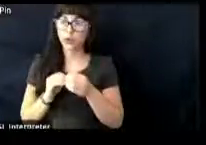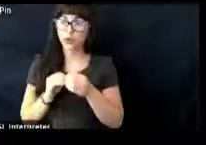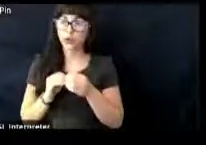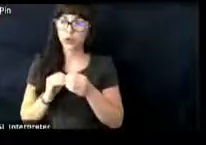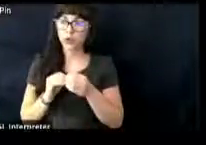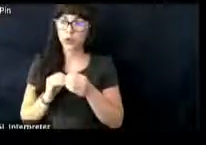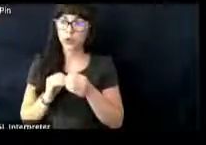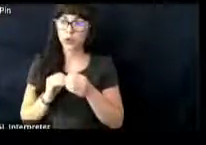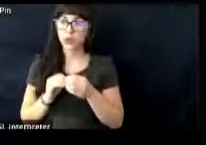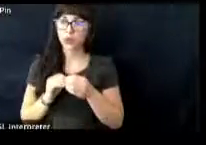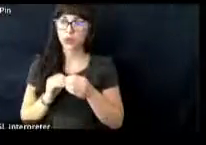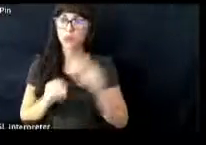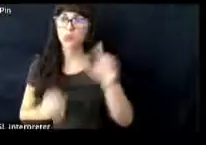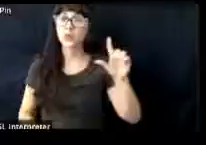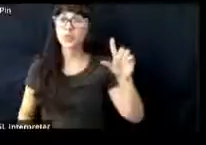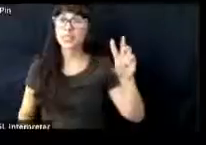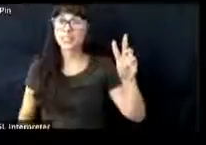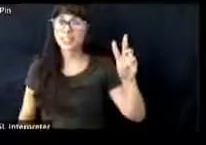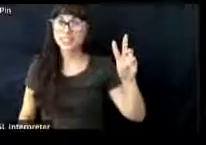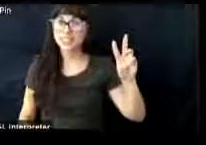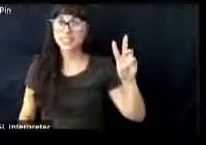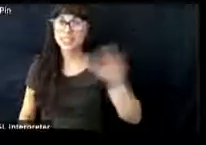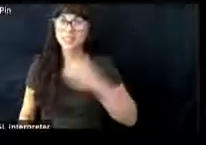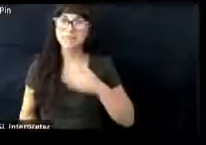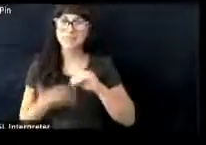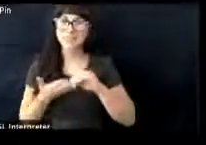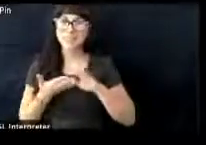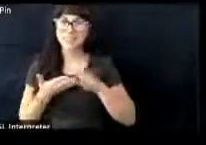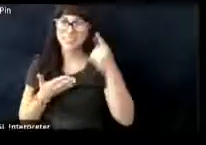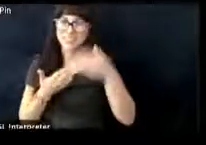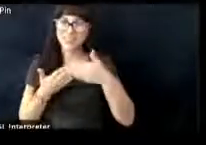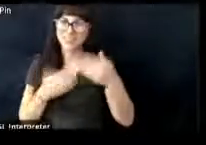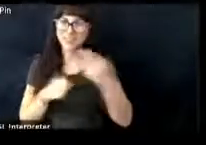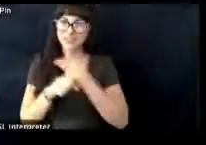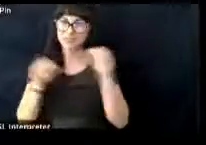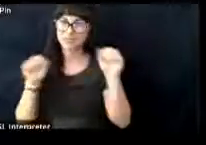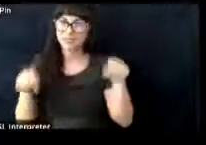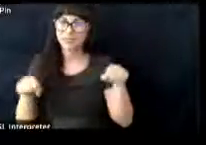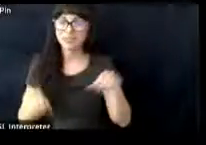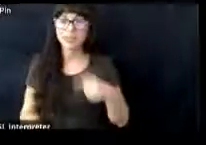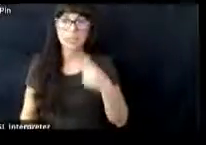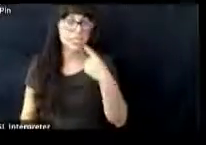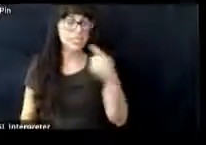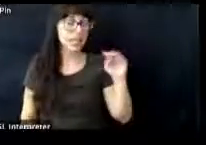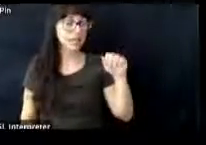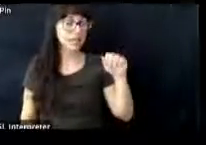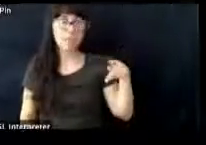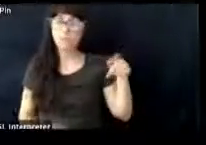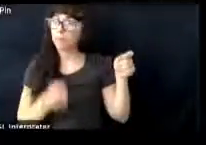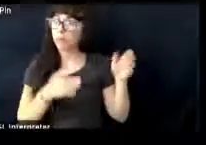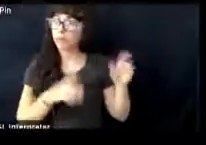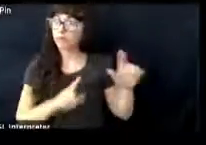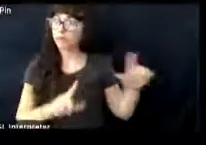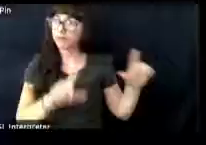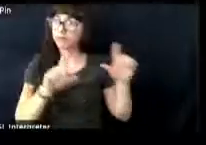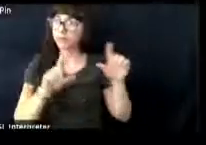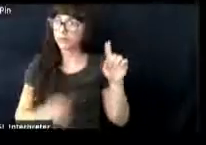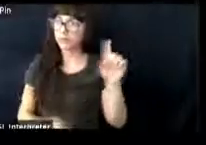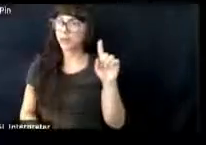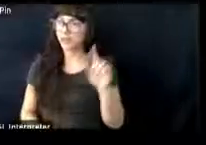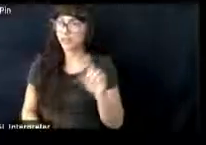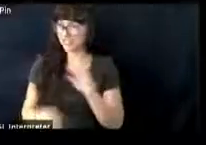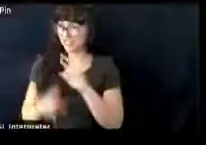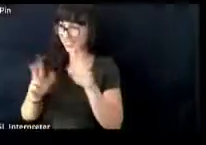will be 26, if you will please make note of that for future reference. If you'll please let the mapper know what area you would like to discuss today, the floor is